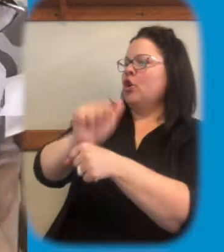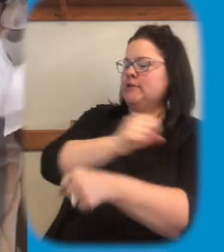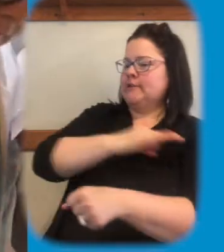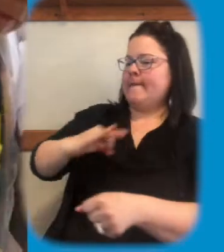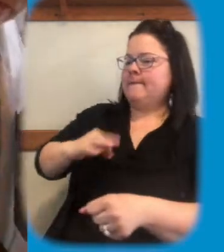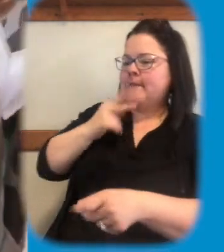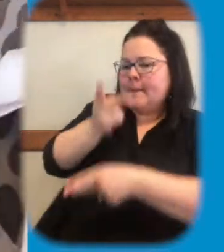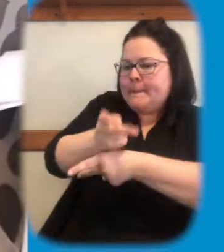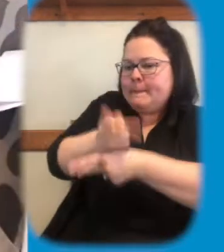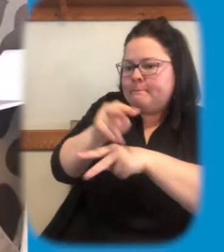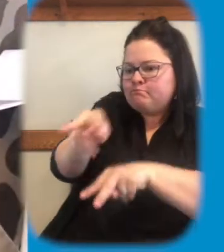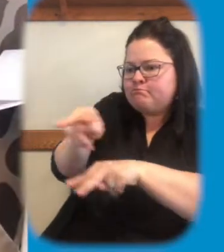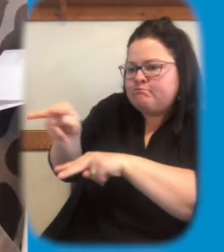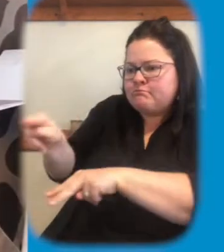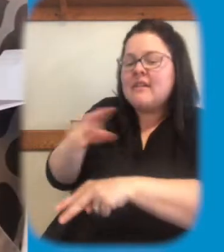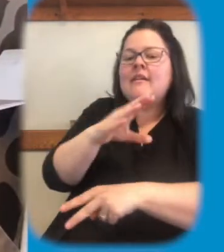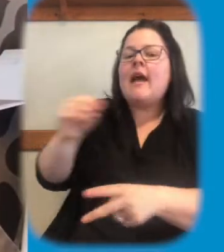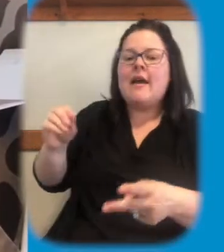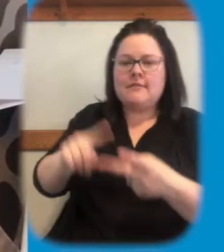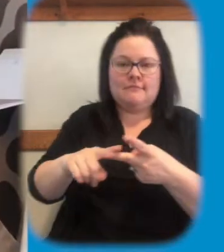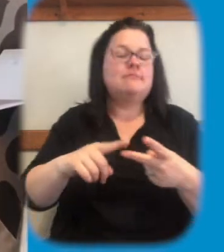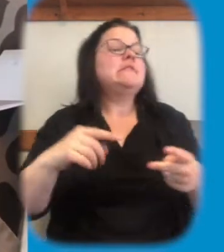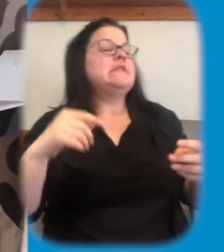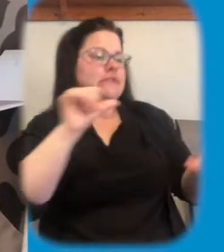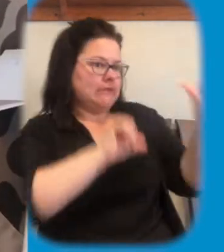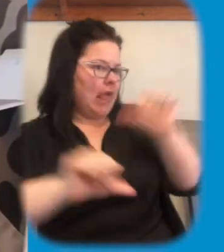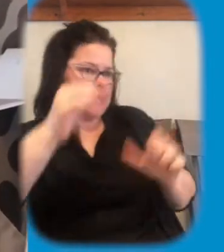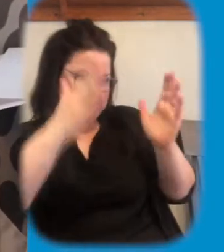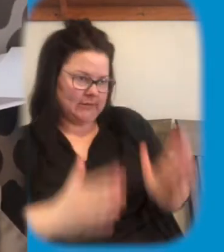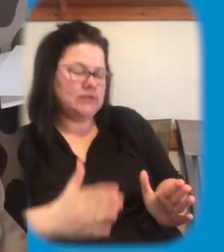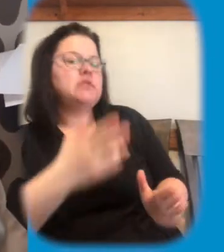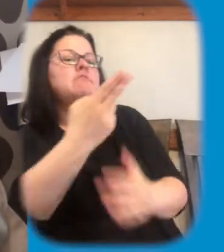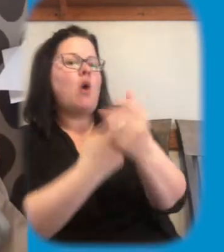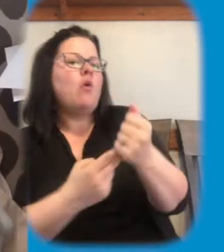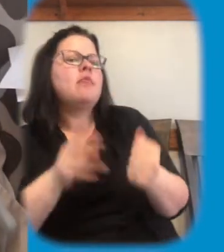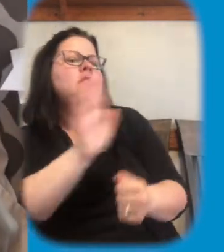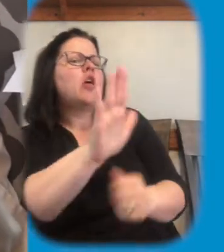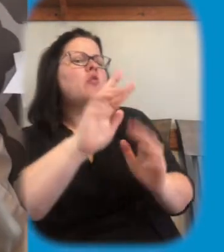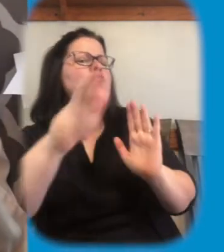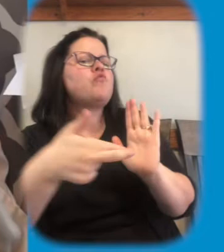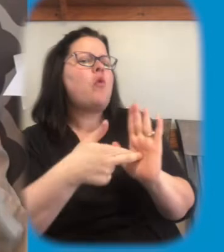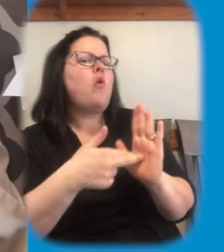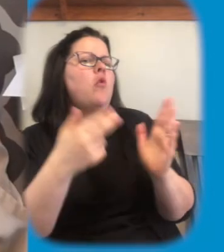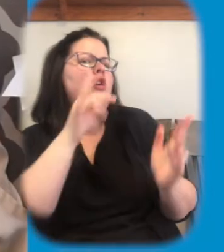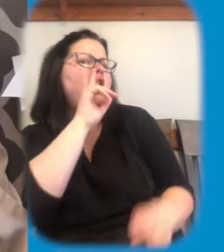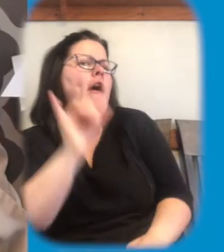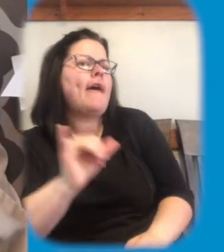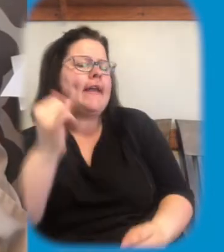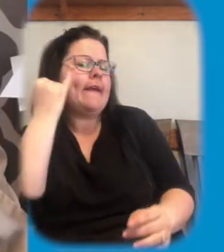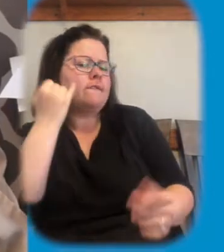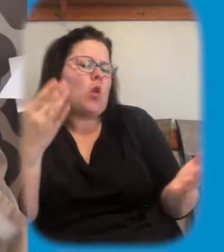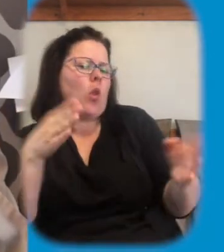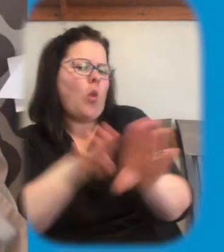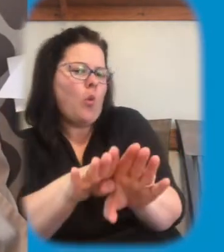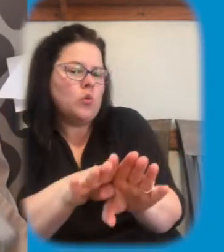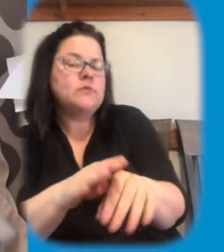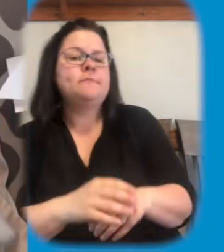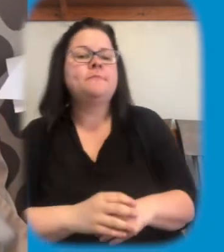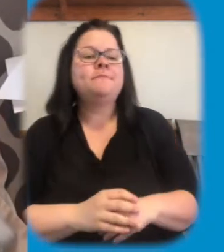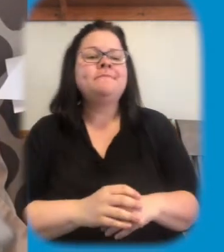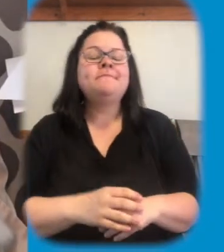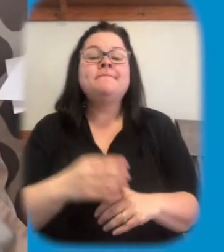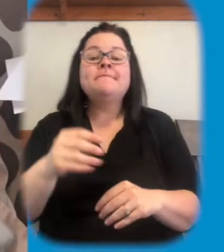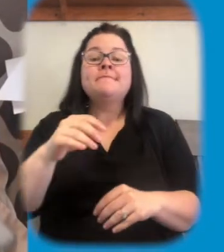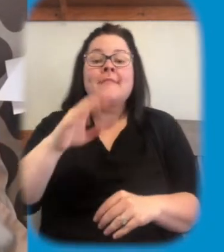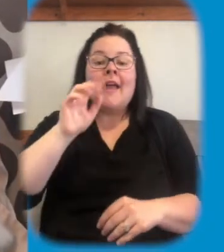what the zookeepers do and what all the zoo scientists do. I almost fell off my chair. Oh, well, yeah, hopefully we don't fall off your chair. So we have a